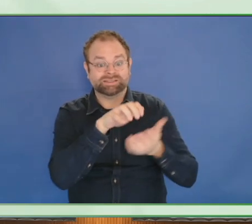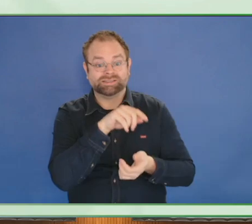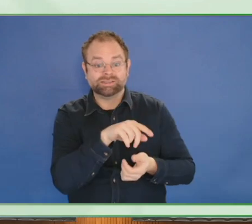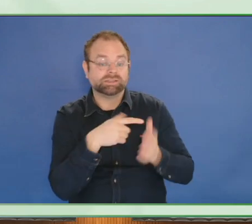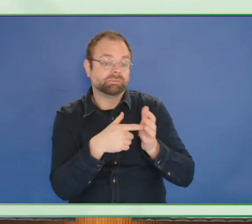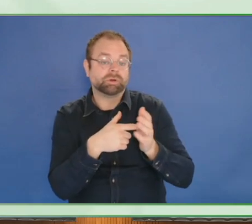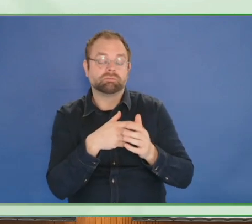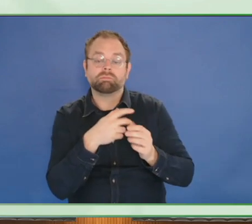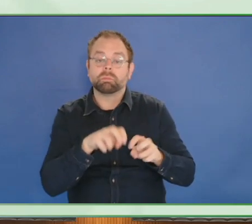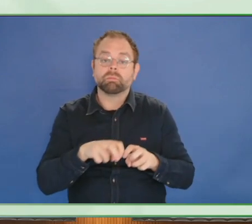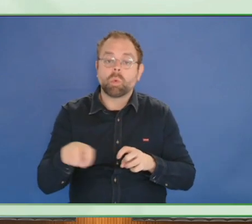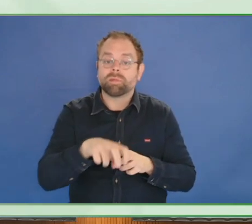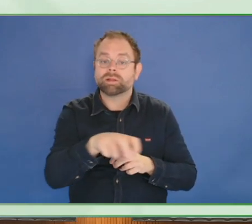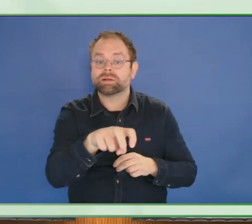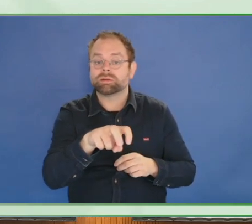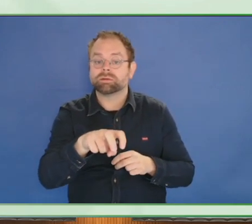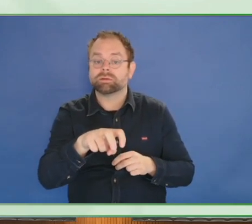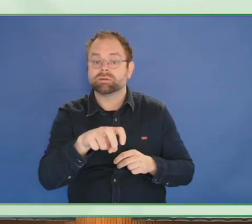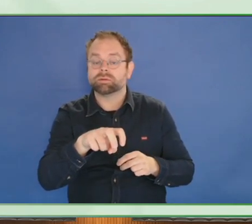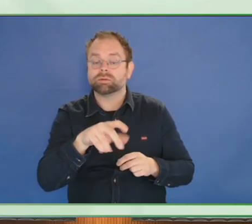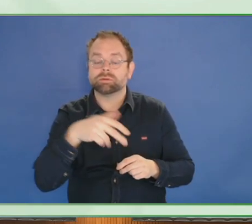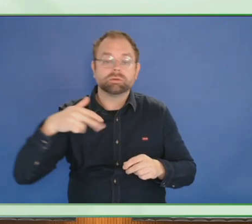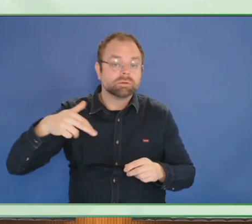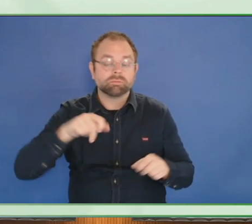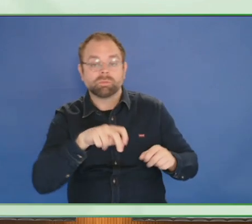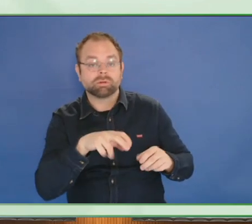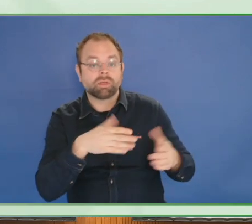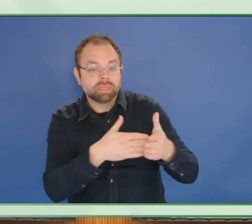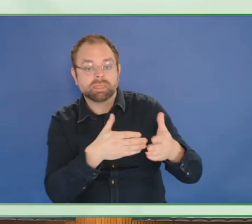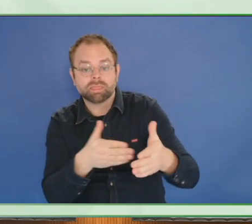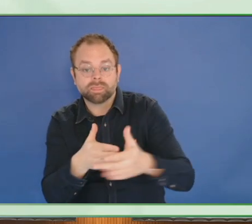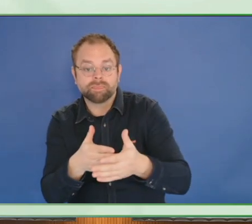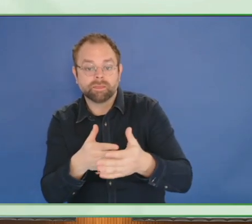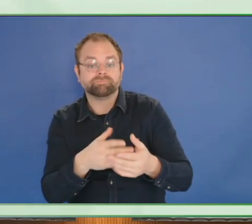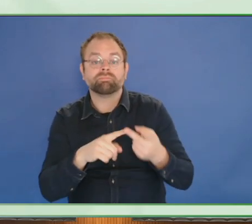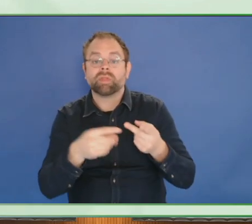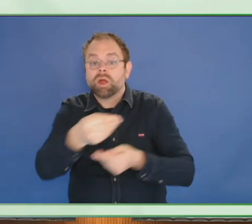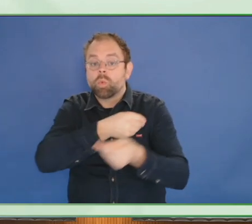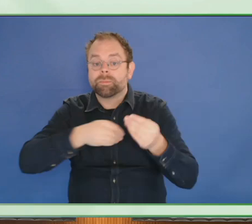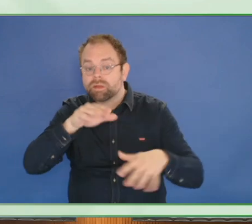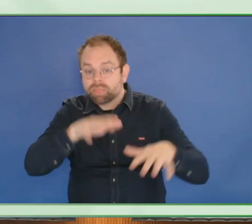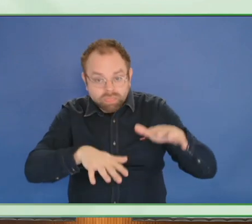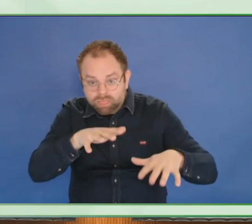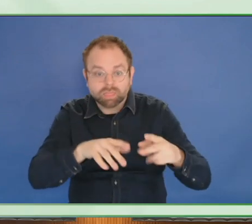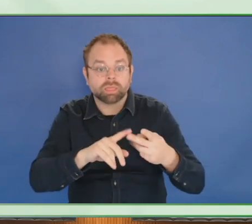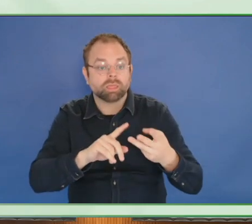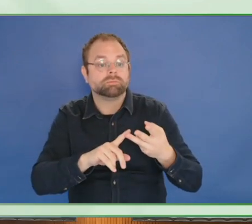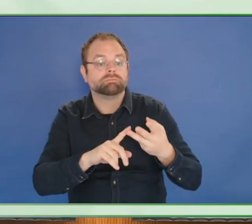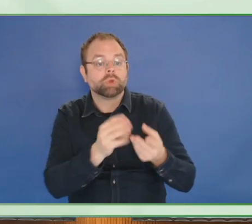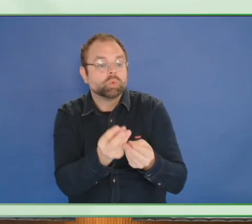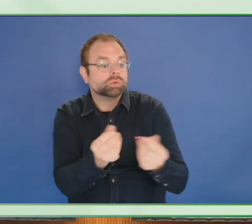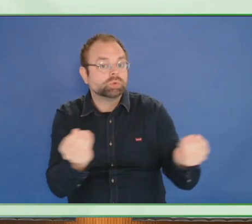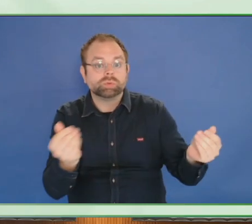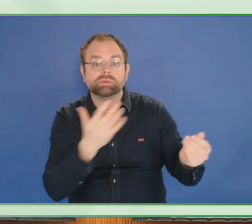QADER implemented a range of emergency-focused interventions, such as the psychosocial intervention that